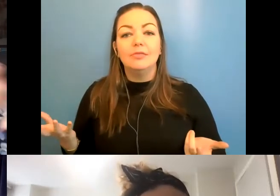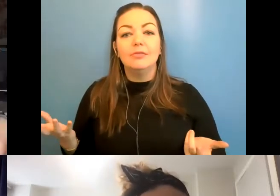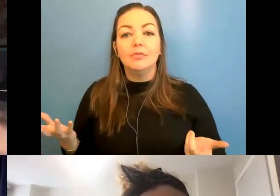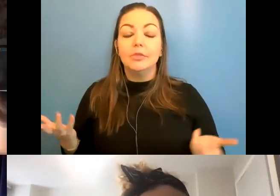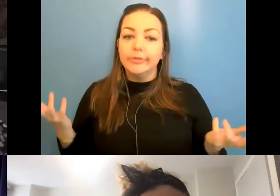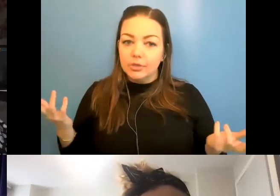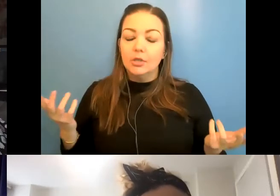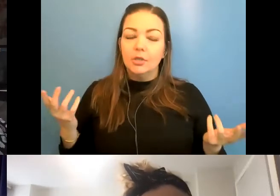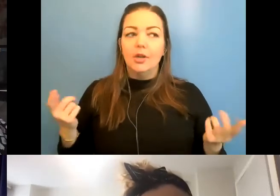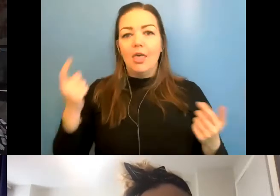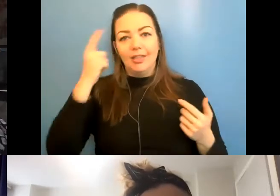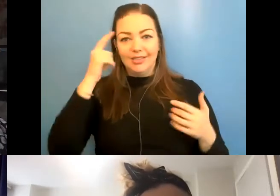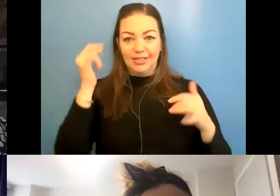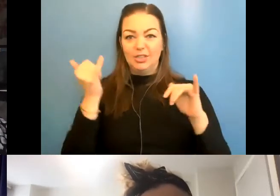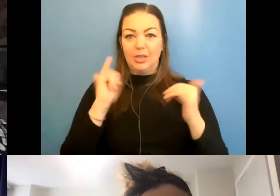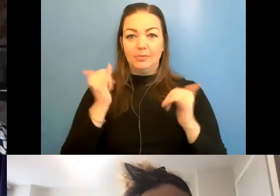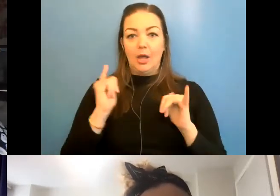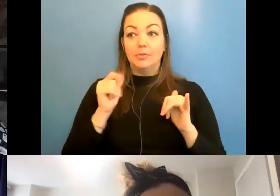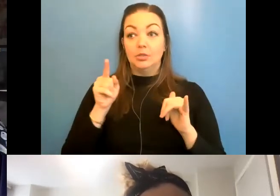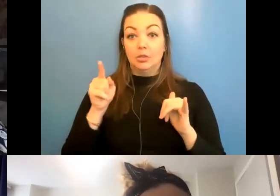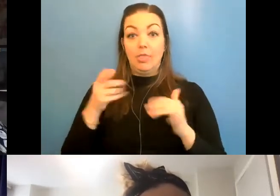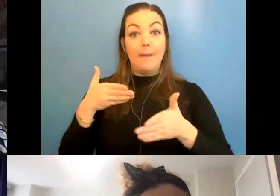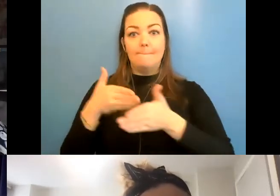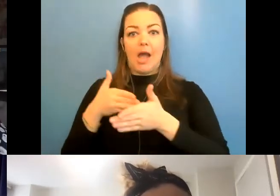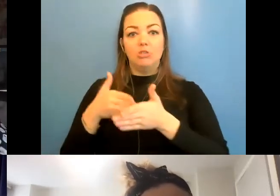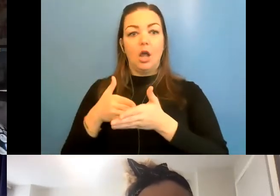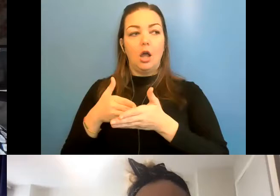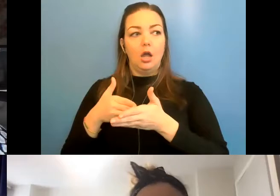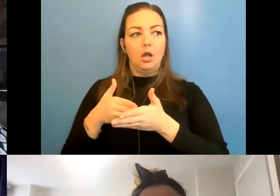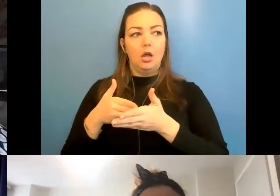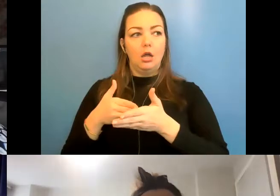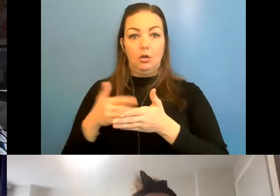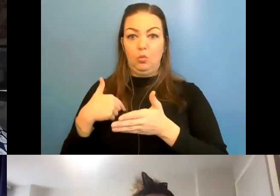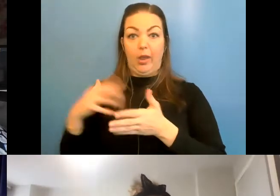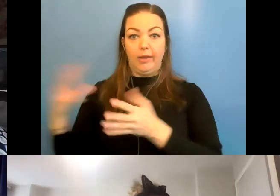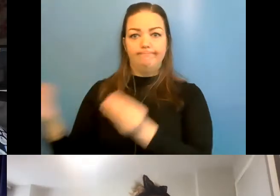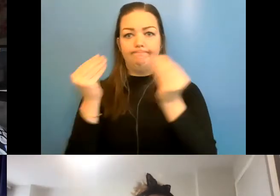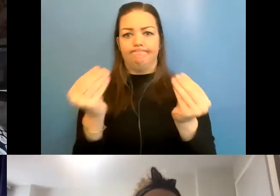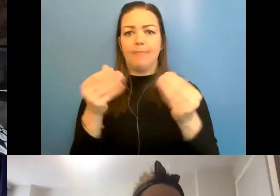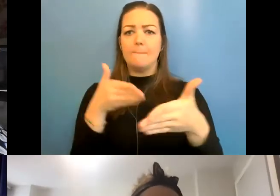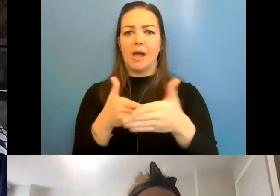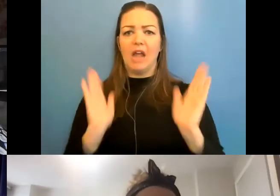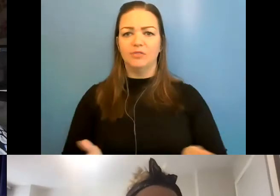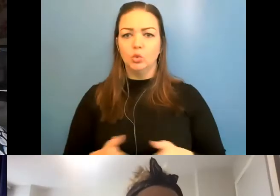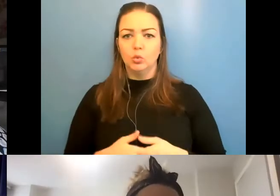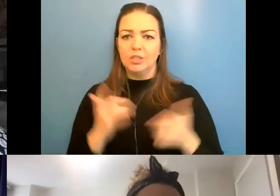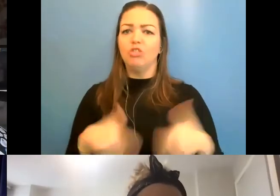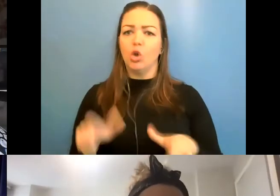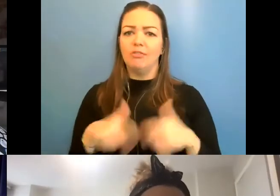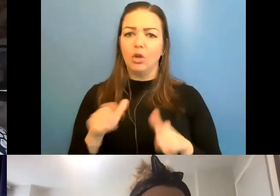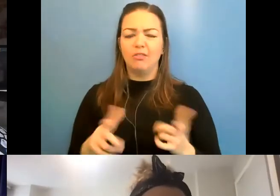And I think sometimes we hold those barriers, you know, we hold those blocks, we hold those assumptions in our heads